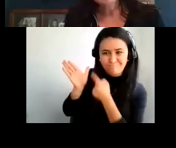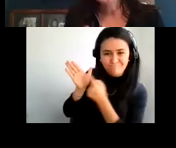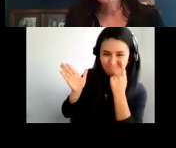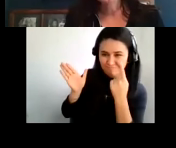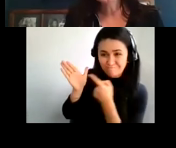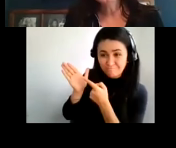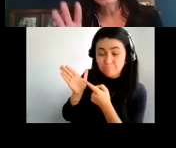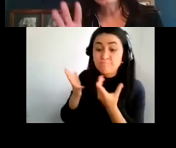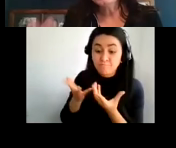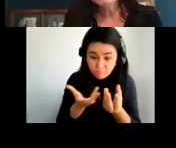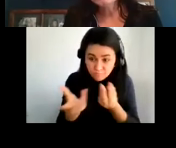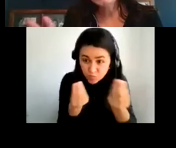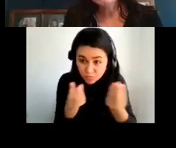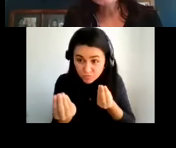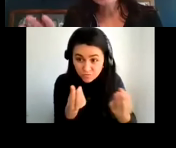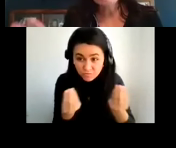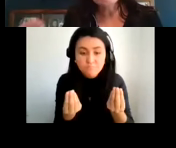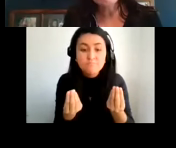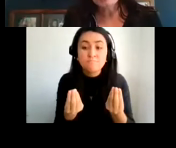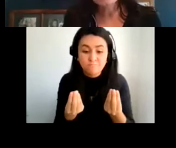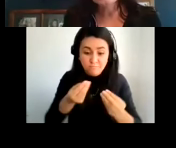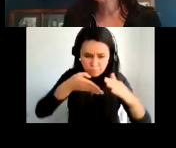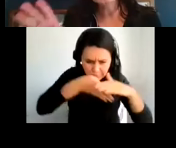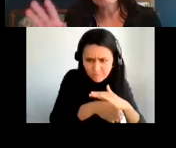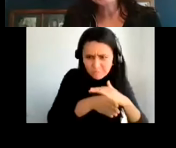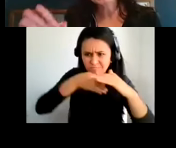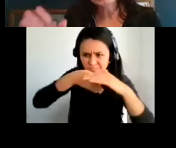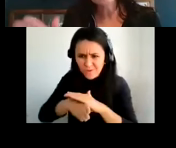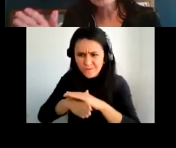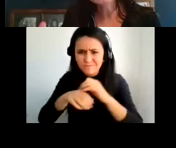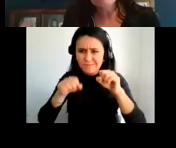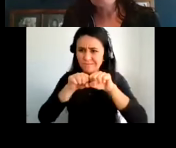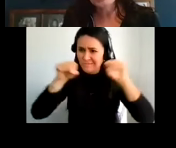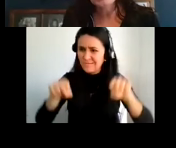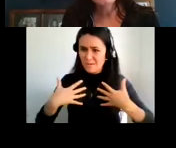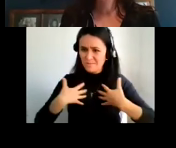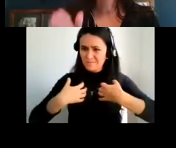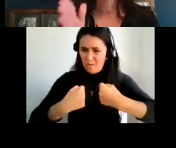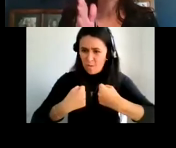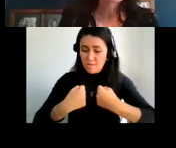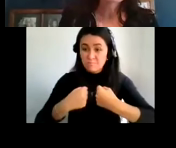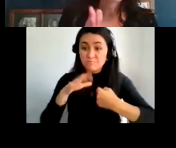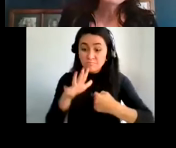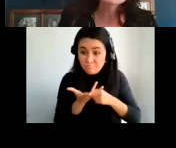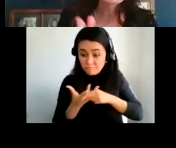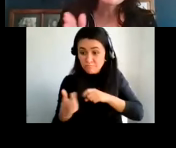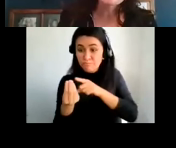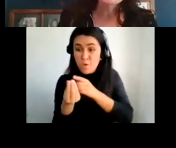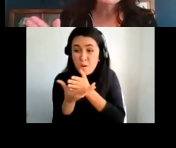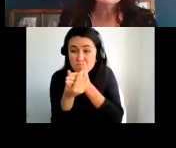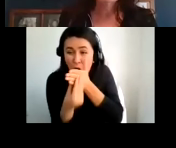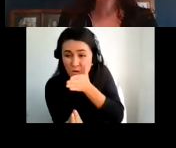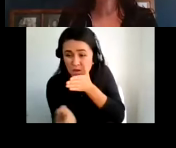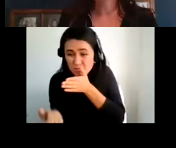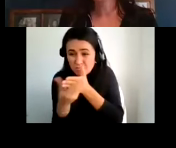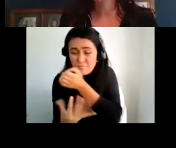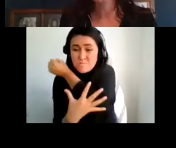way. And this has led us to realize that the population that suffers the